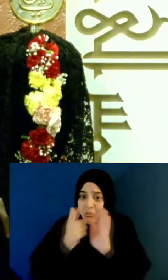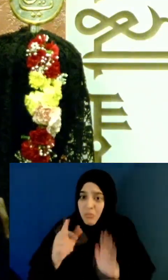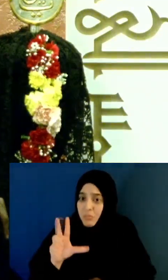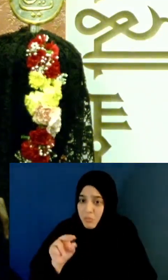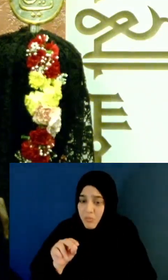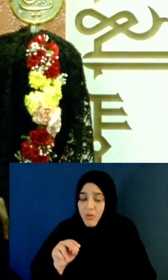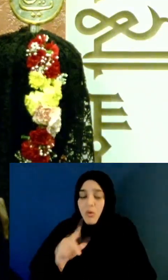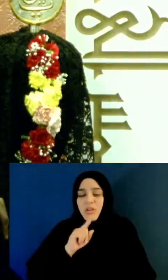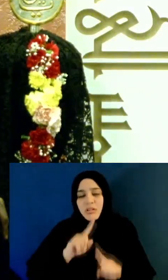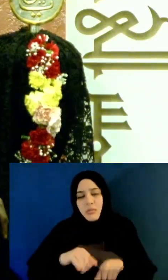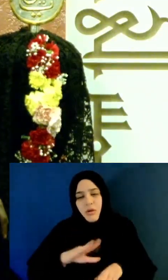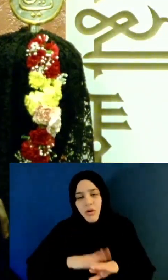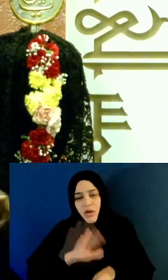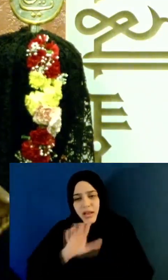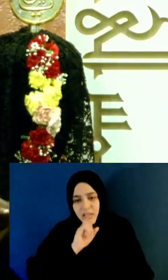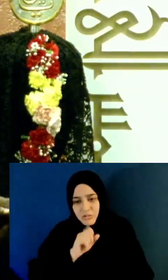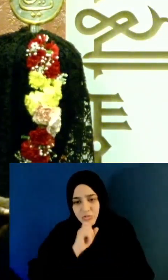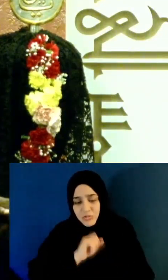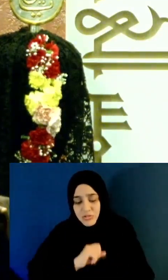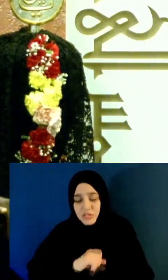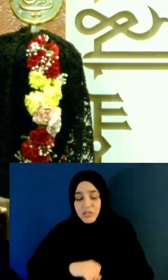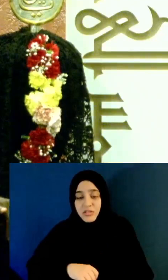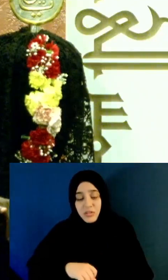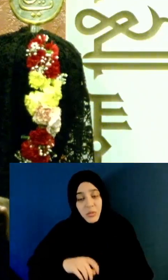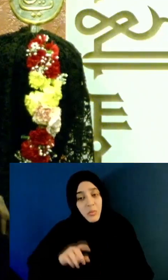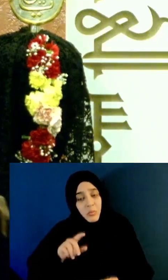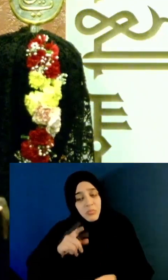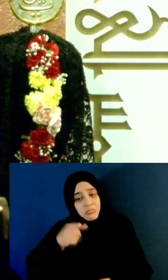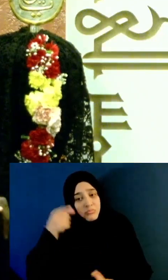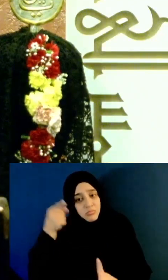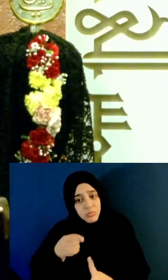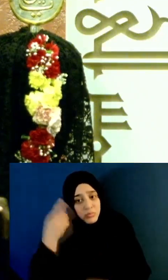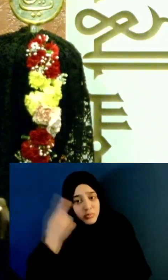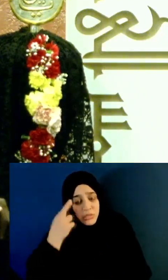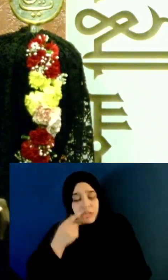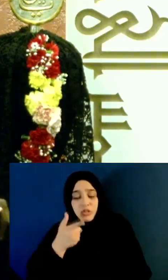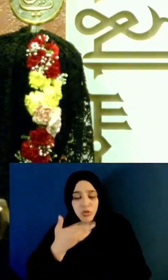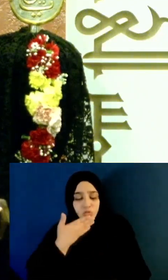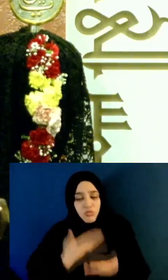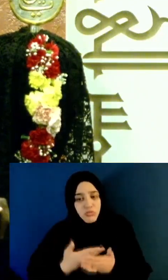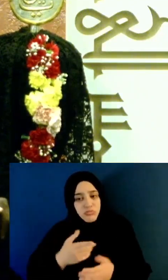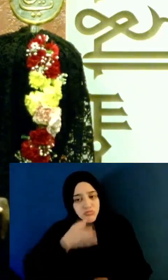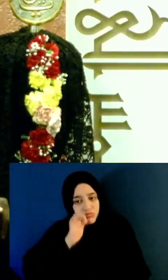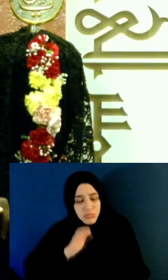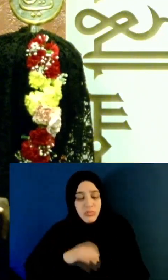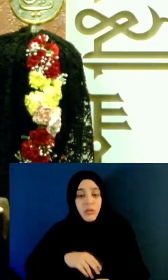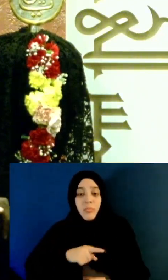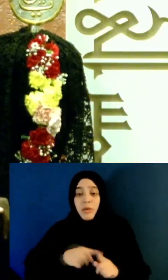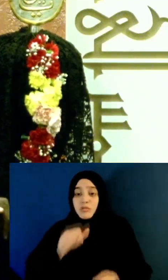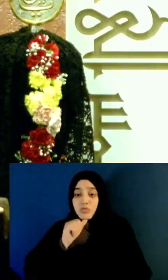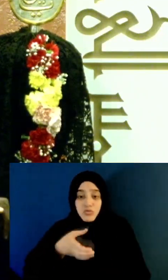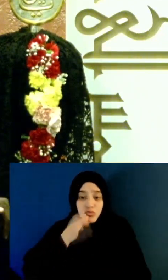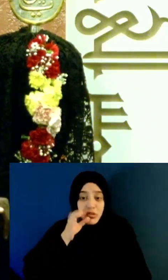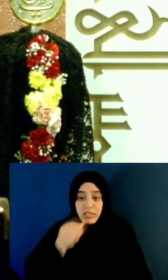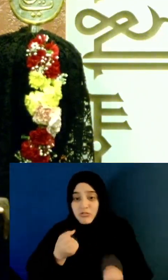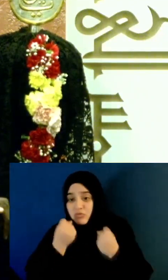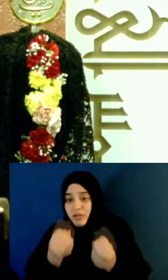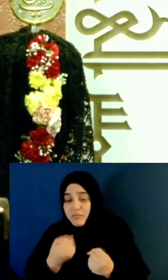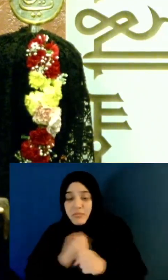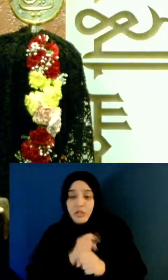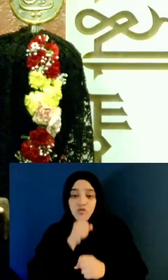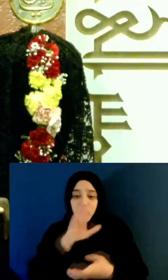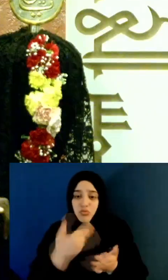allowed. But drink reasonably and don't drink and drive so that you arrive safely.